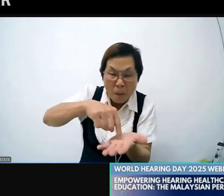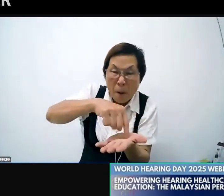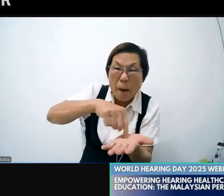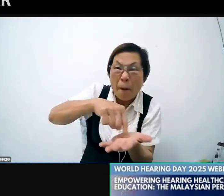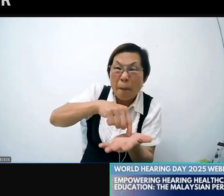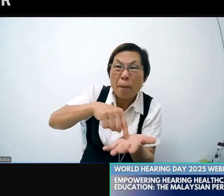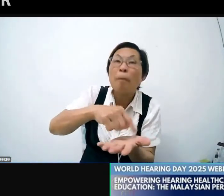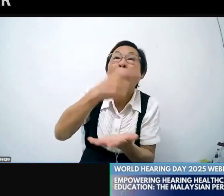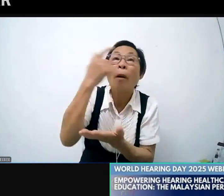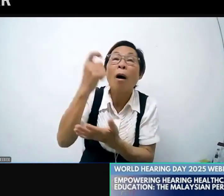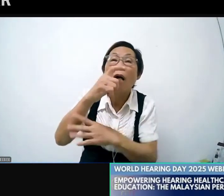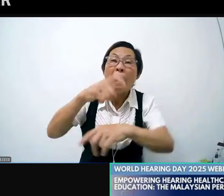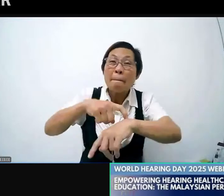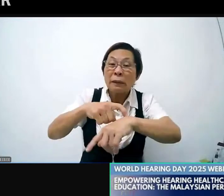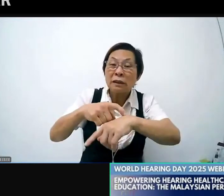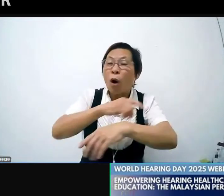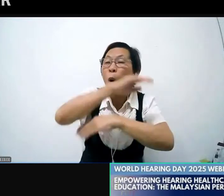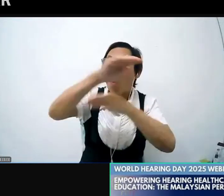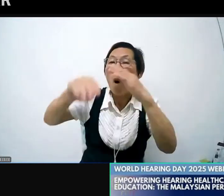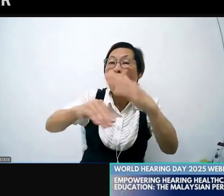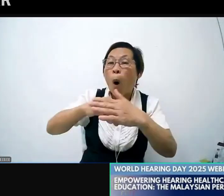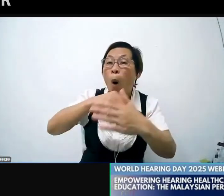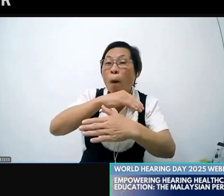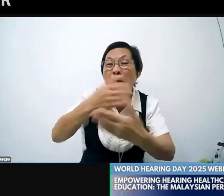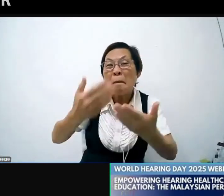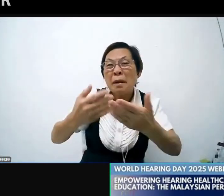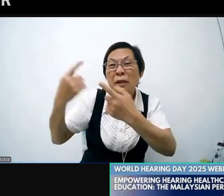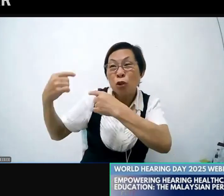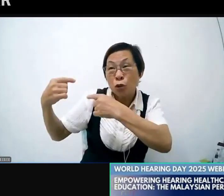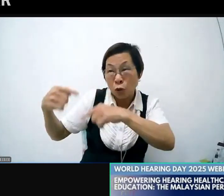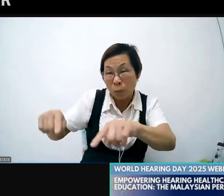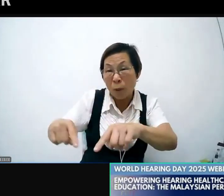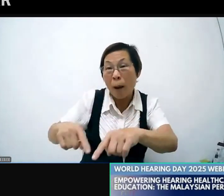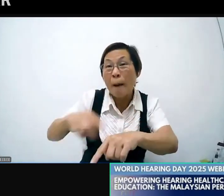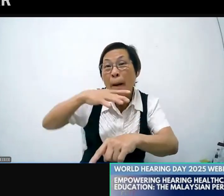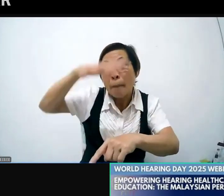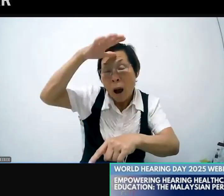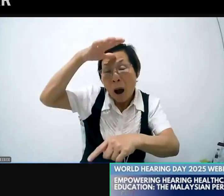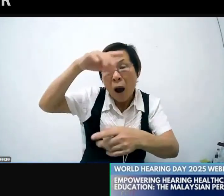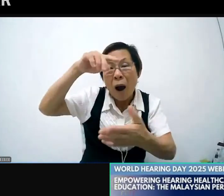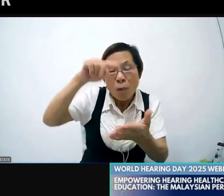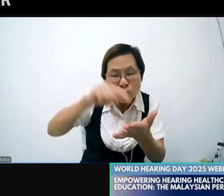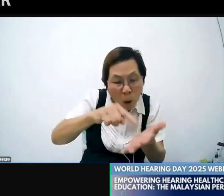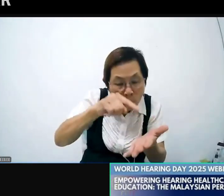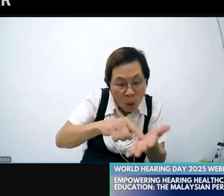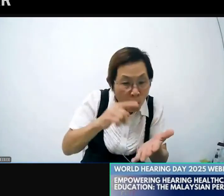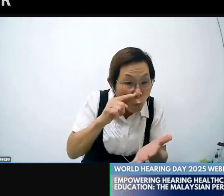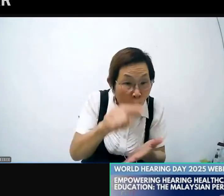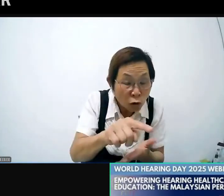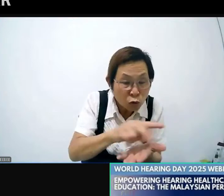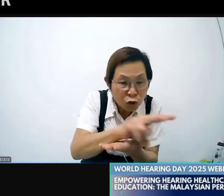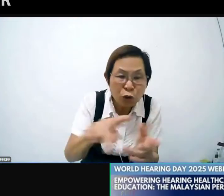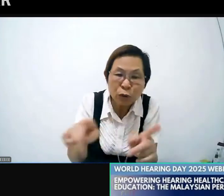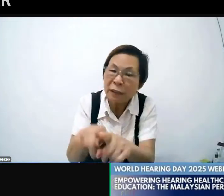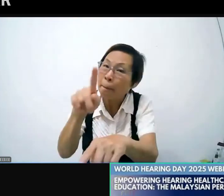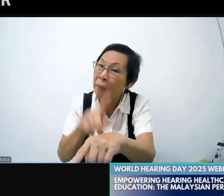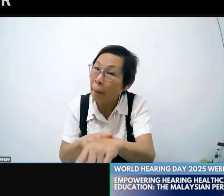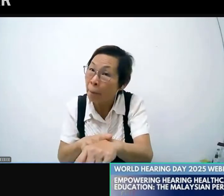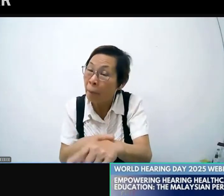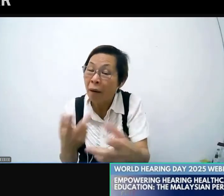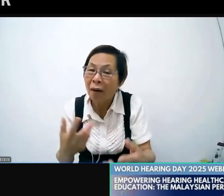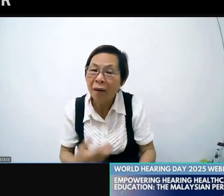of during that time all parents log in and watch the video at the same time. So the